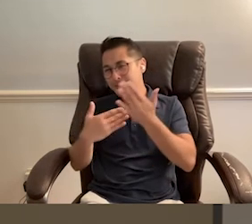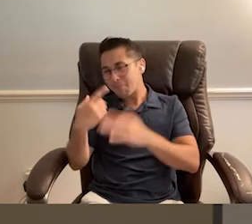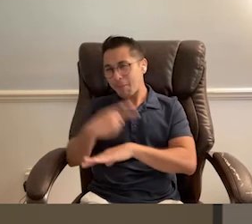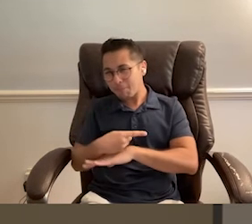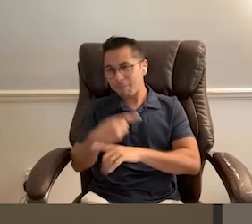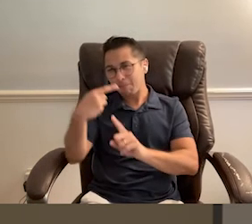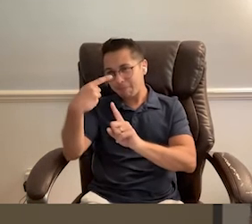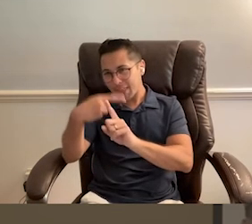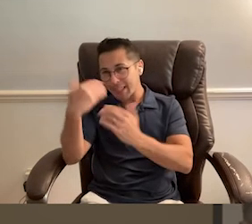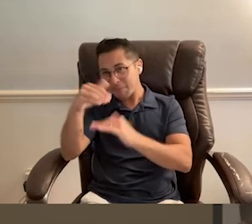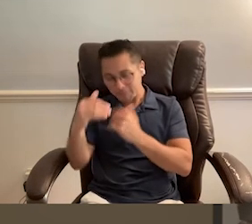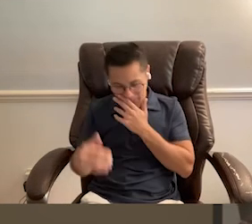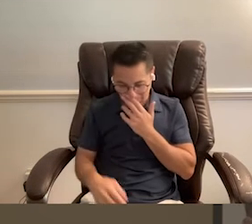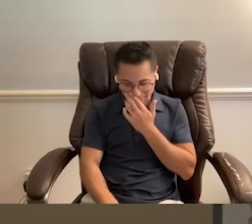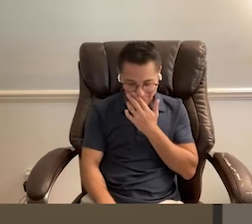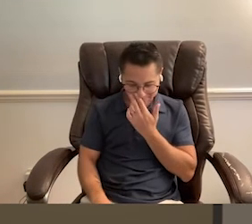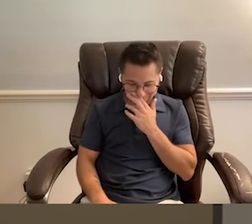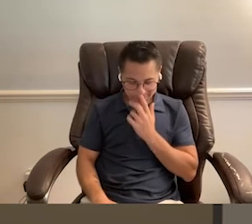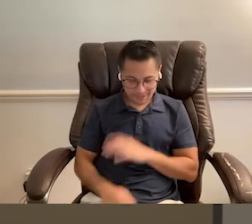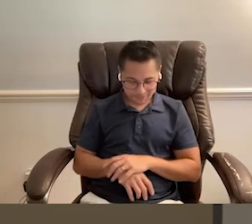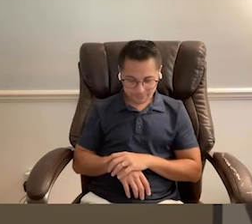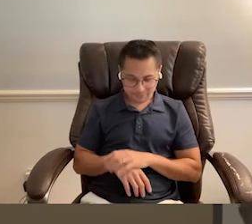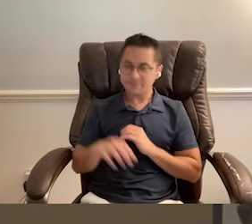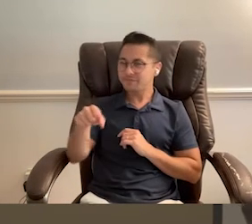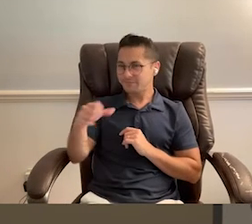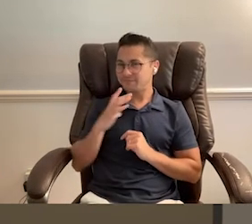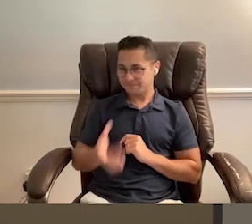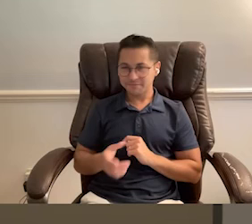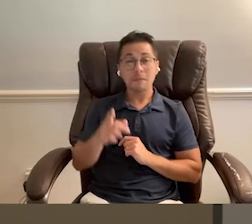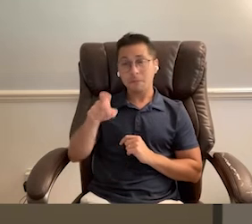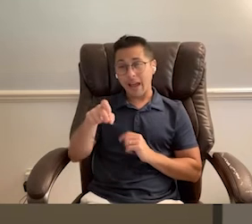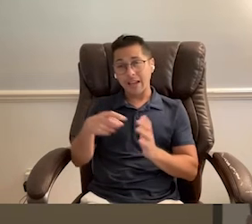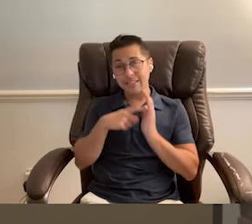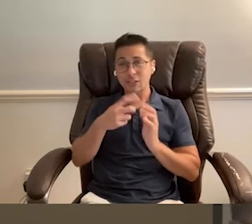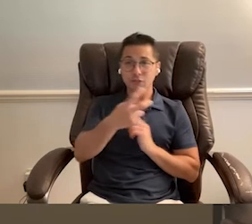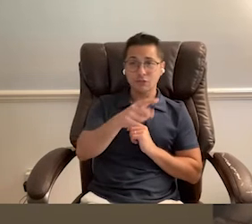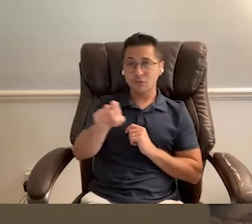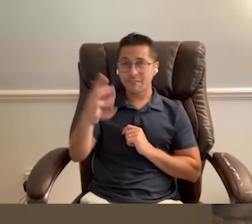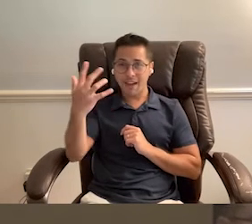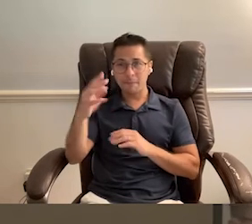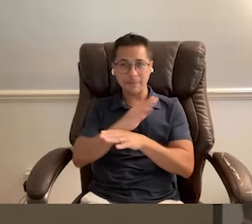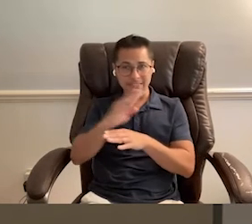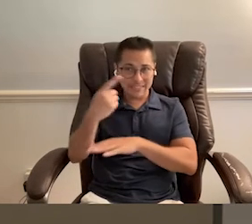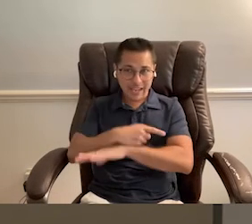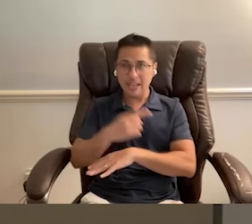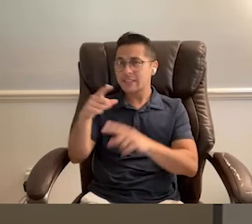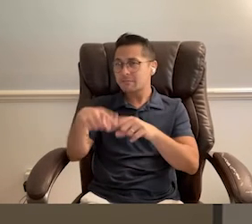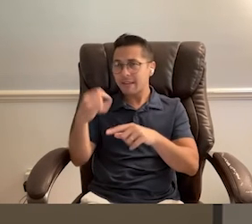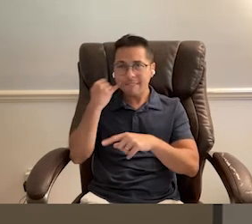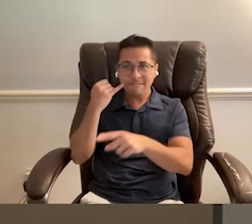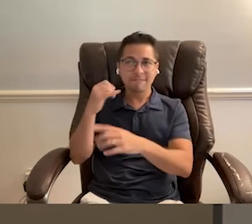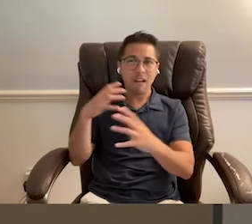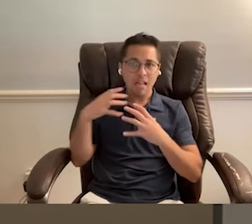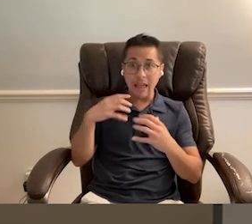Yeah, However long, that's okay. yeah, that's fine. But it does, like I said, it does take 2 to 5 business days, depending on if it's a holiday. Like if you did it today, right